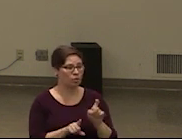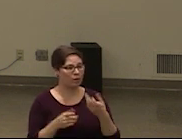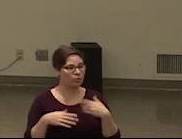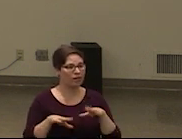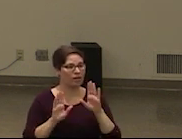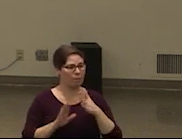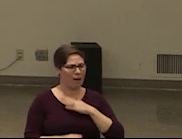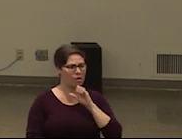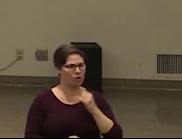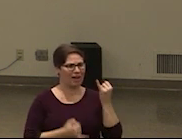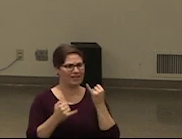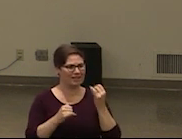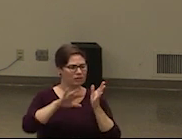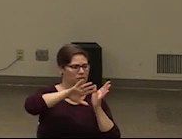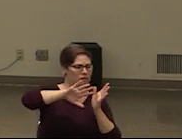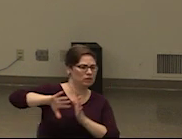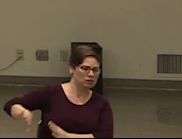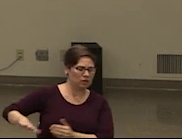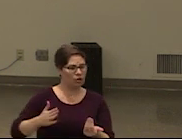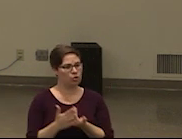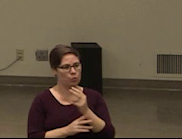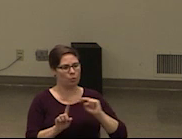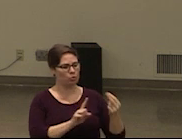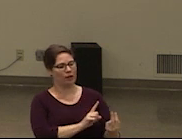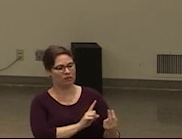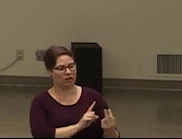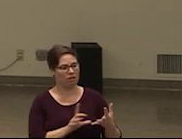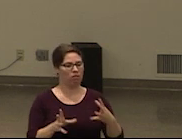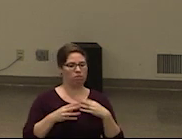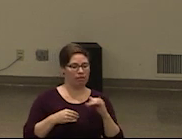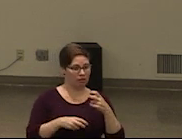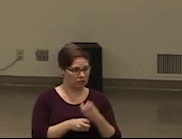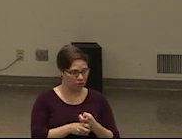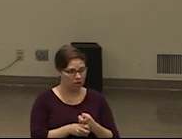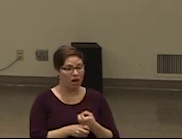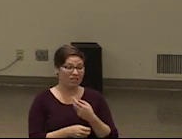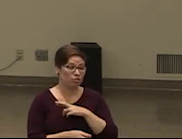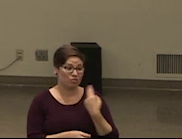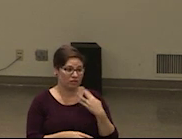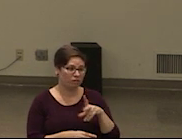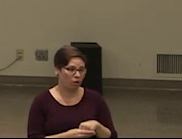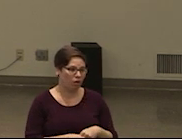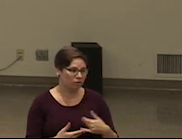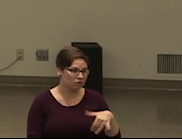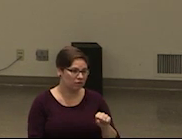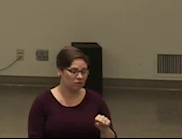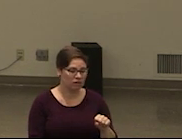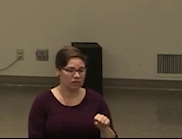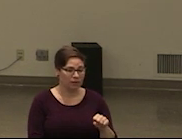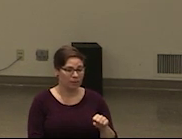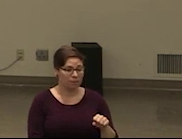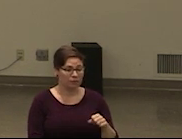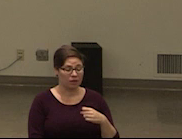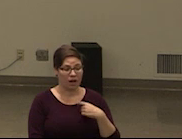in favor of new way of seeing and seeking things. Right? That there's risk involved. And I think